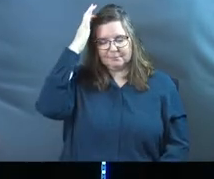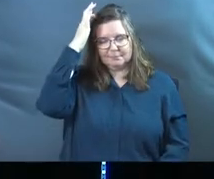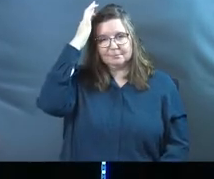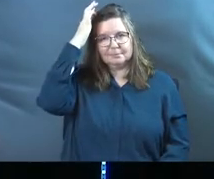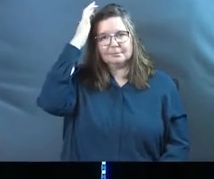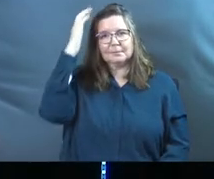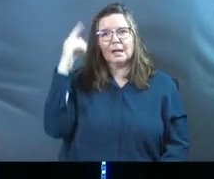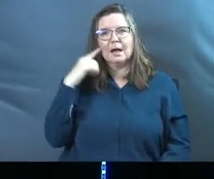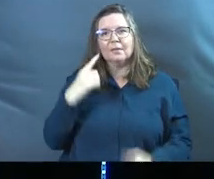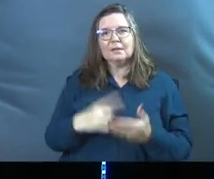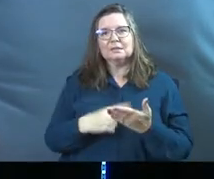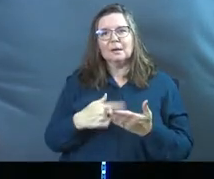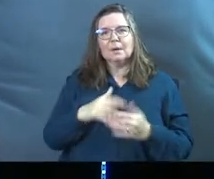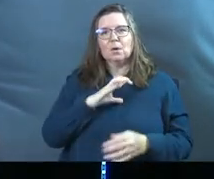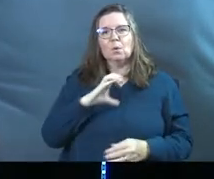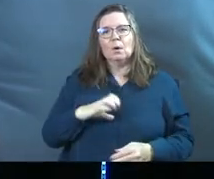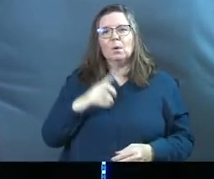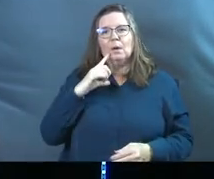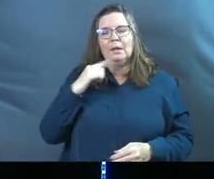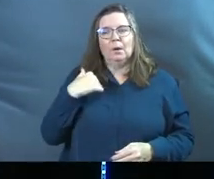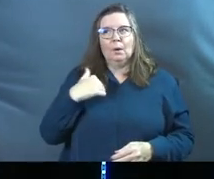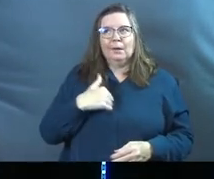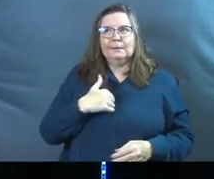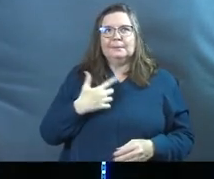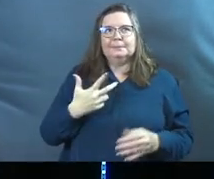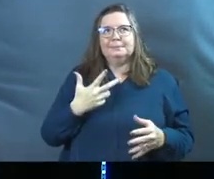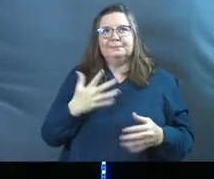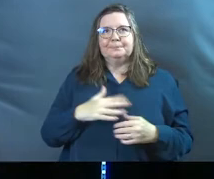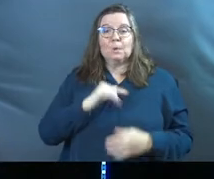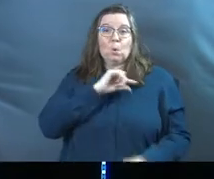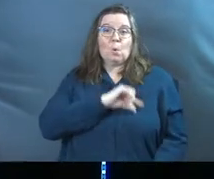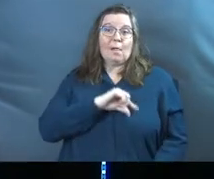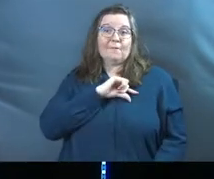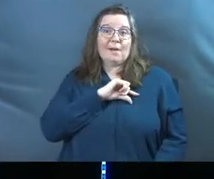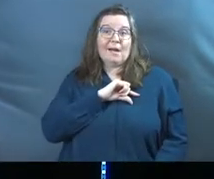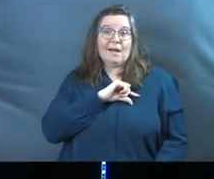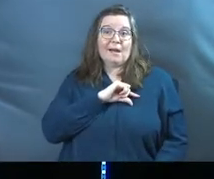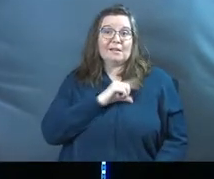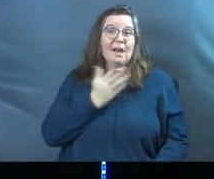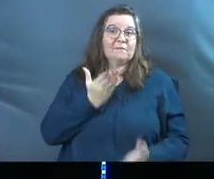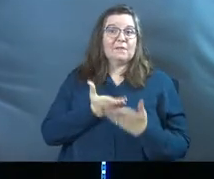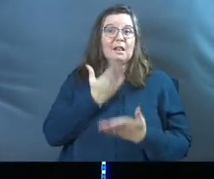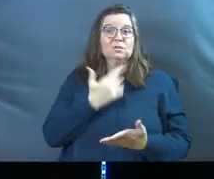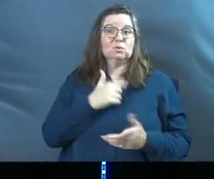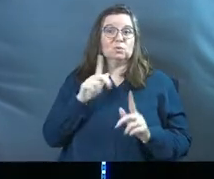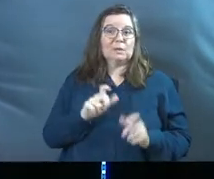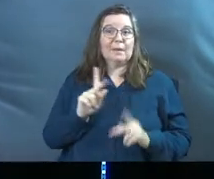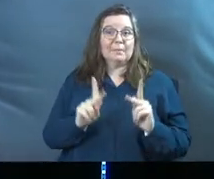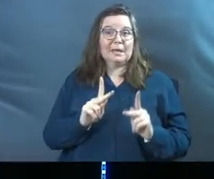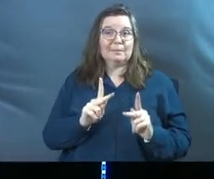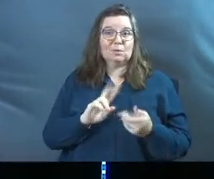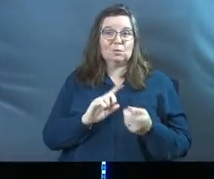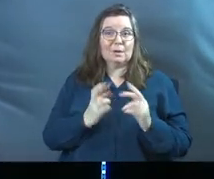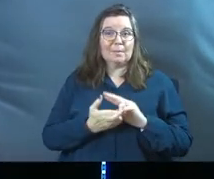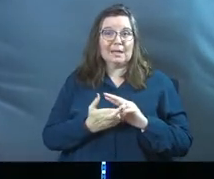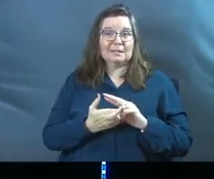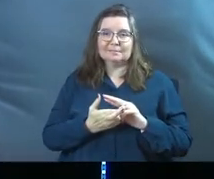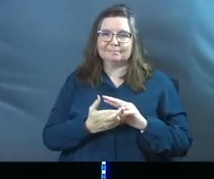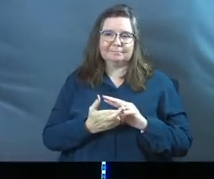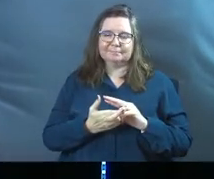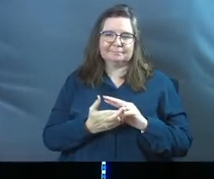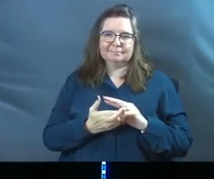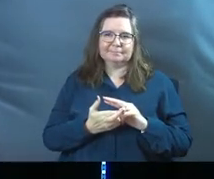I think sometimes as Christians, we think that we're qualified and valid to test people's repentance with us.